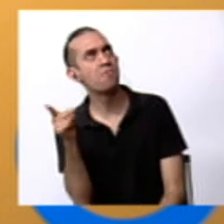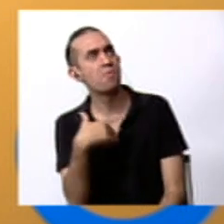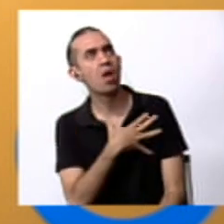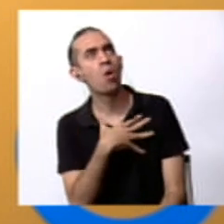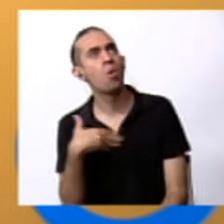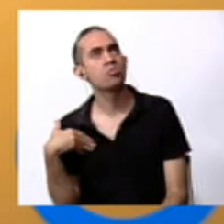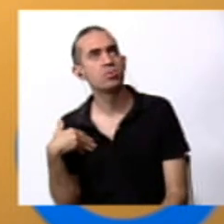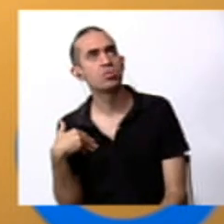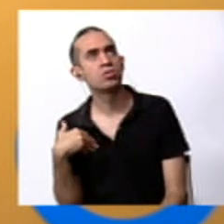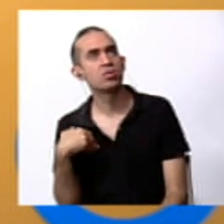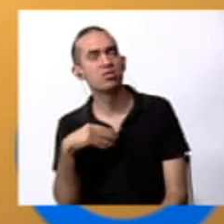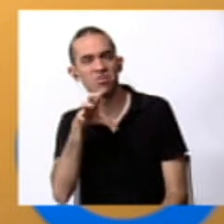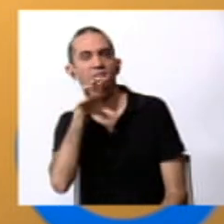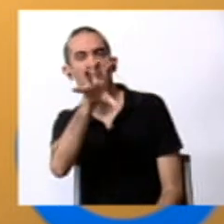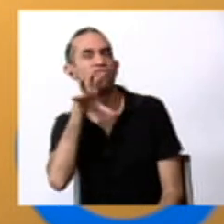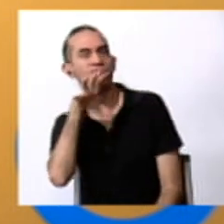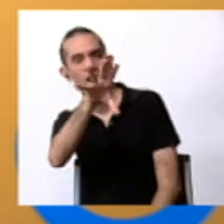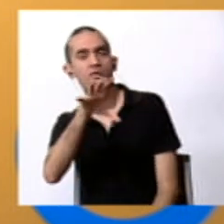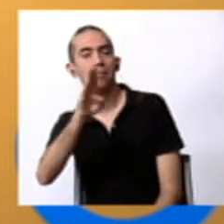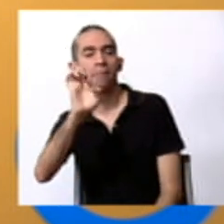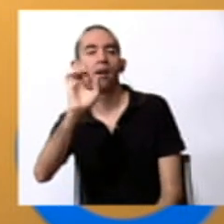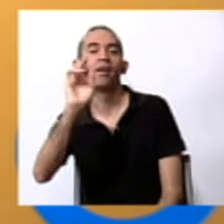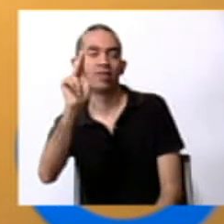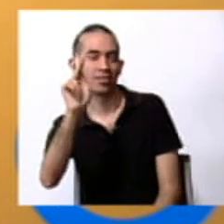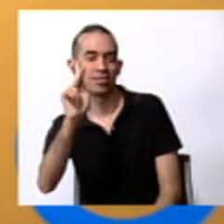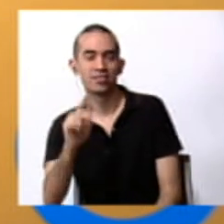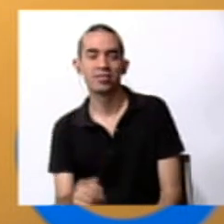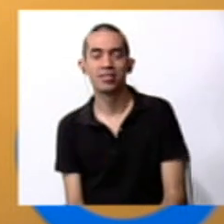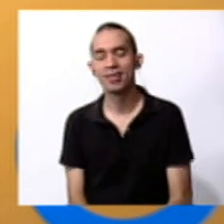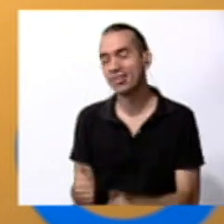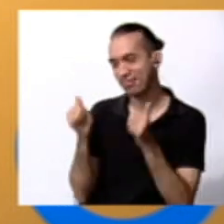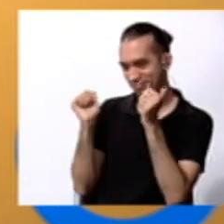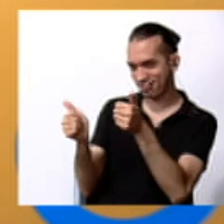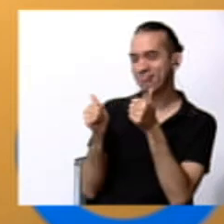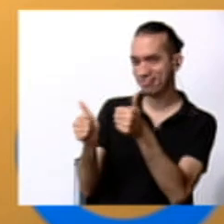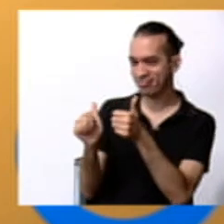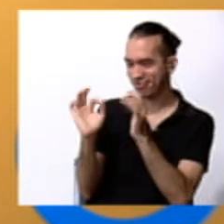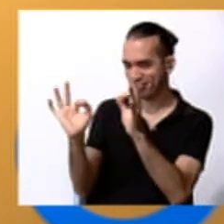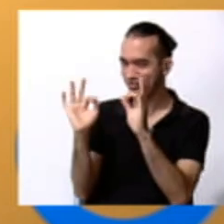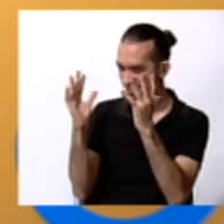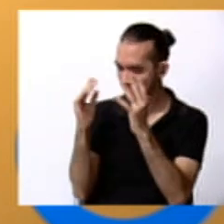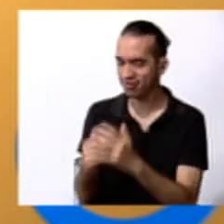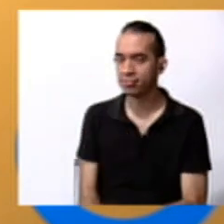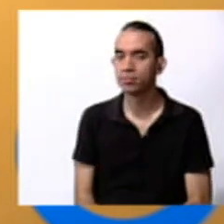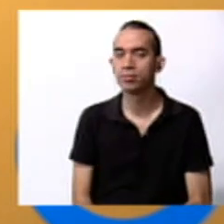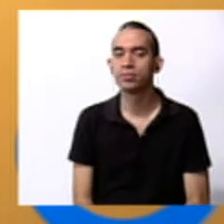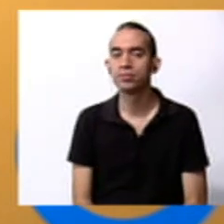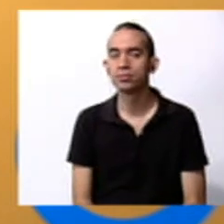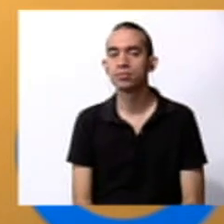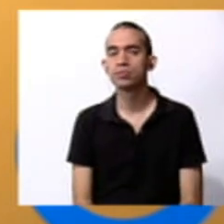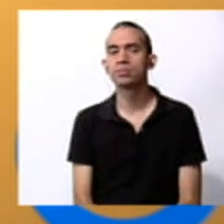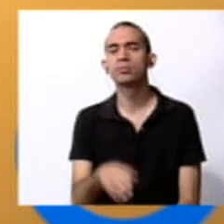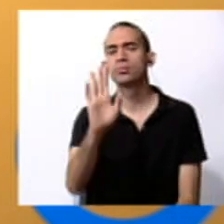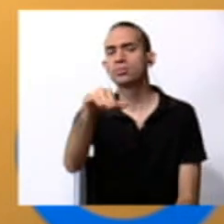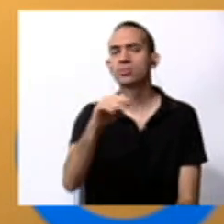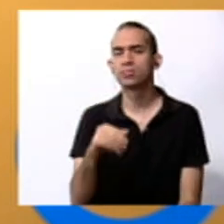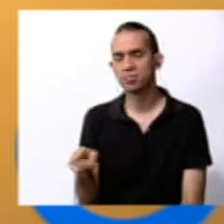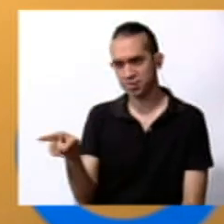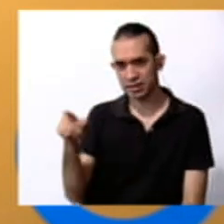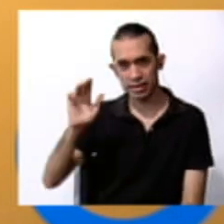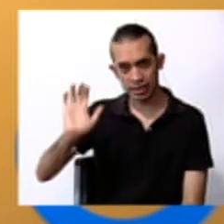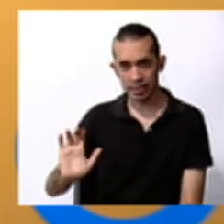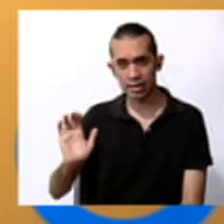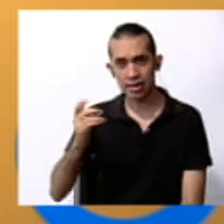to bark. Wow, wow. Yeah, very good. Oh, and Sebastian